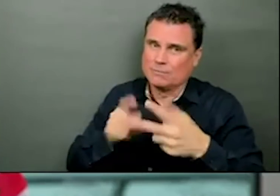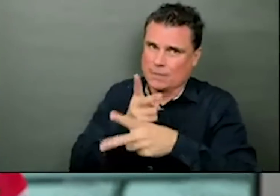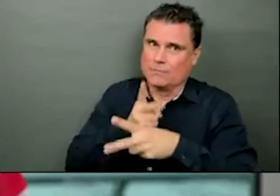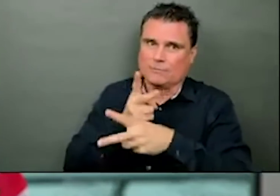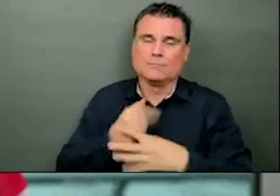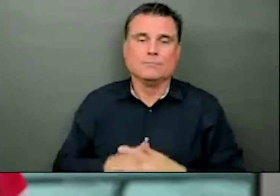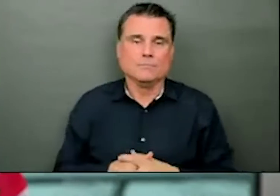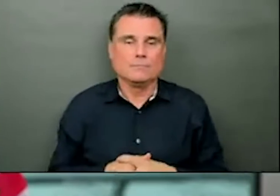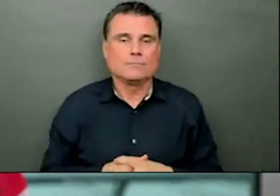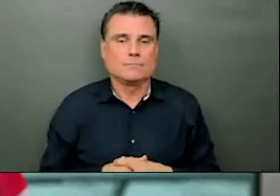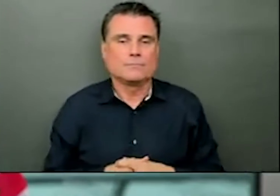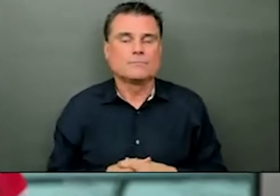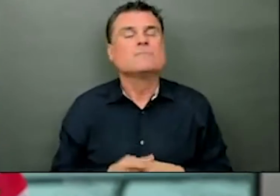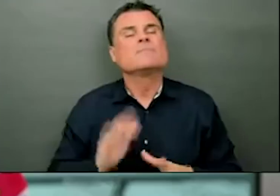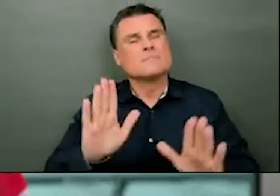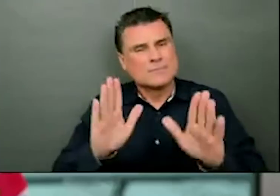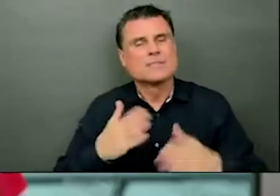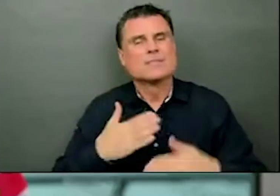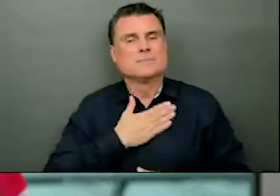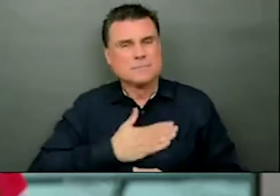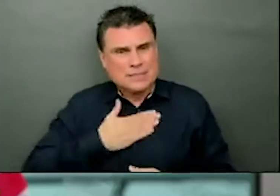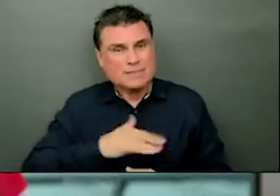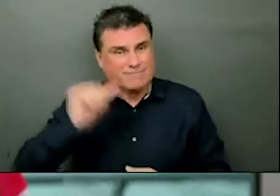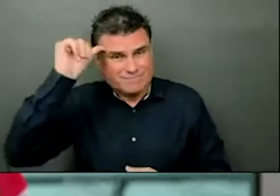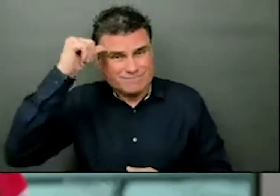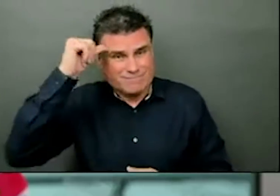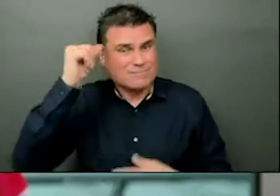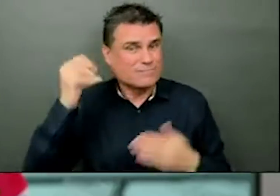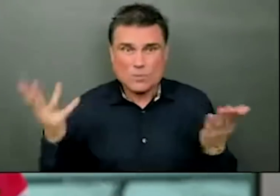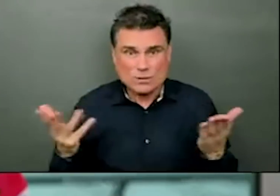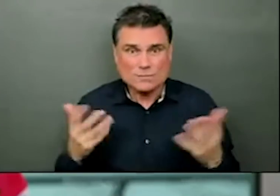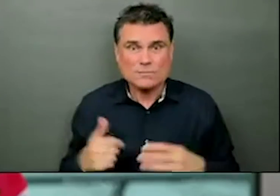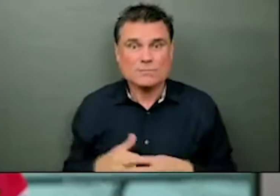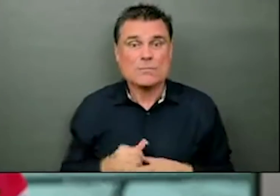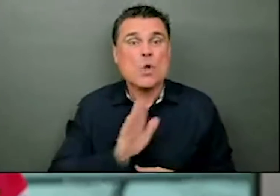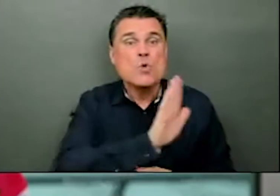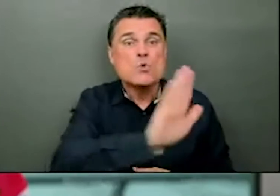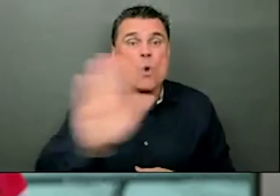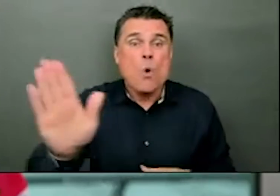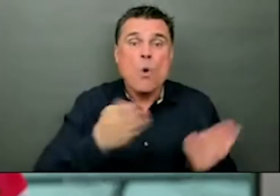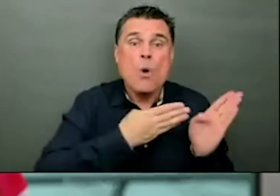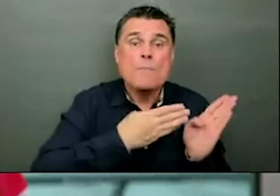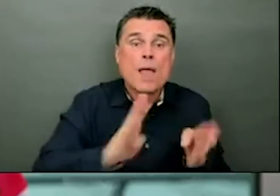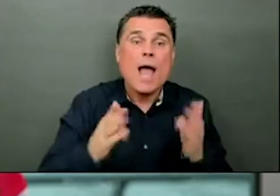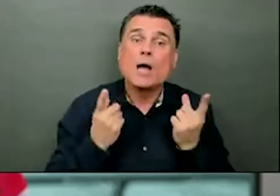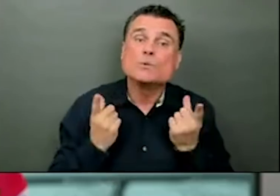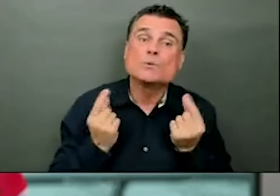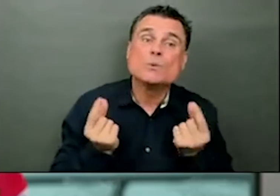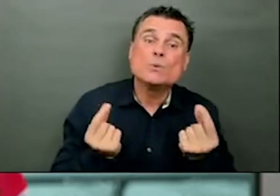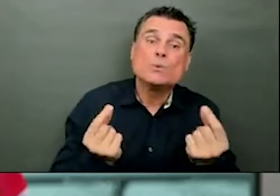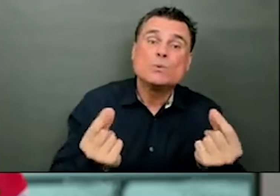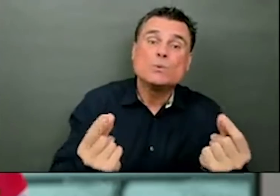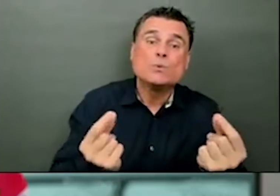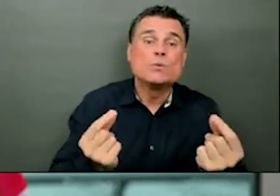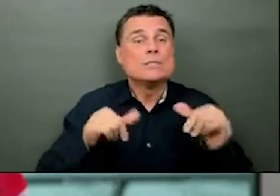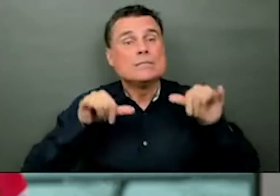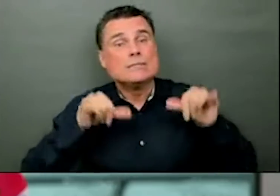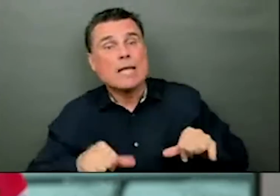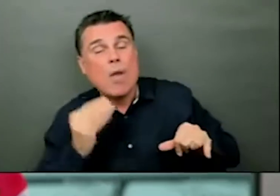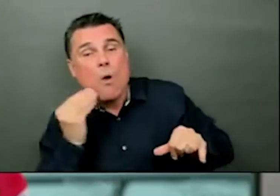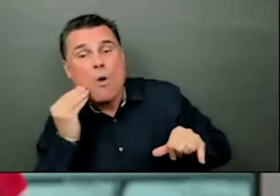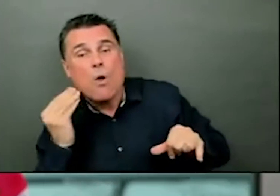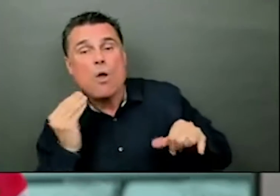We are in some ways playing catch up with this virus and breaking those chains of transmission, preventing that